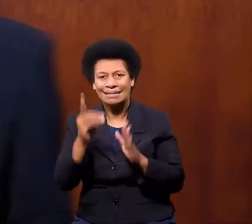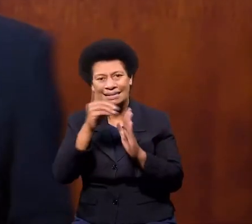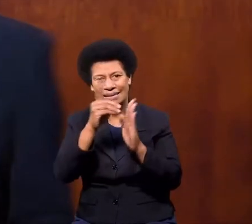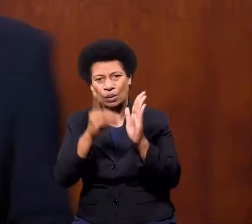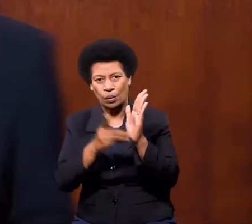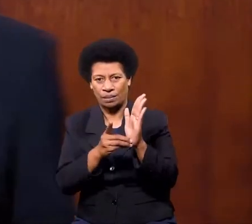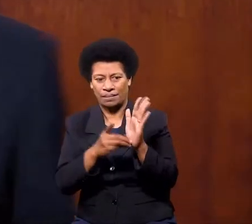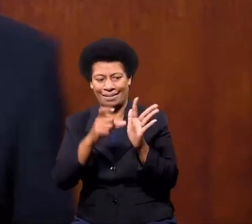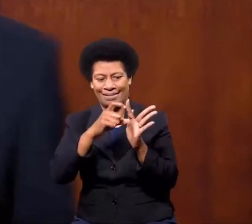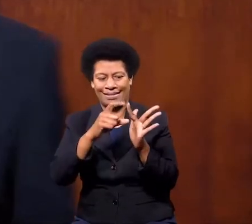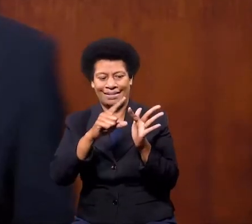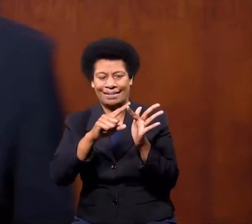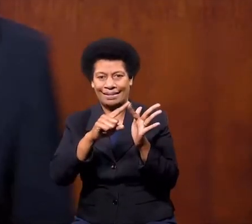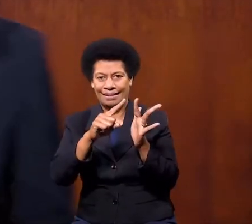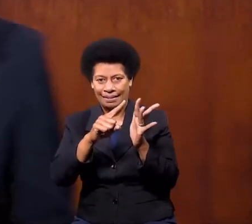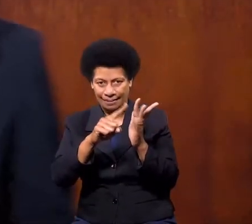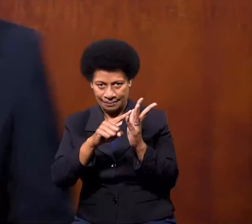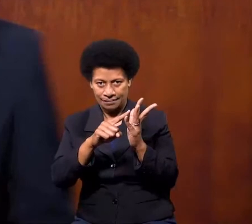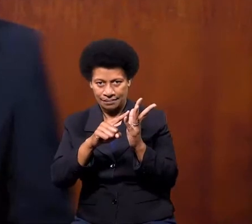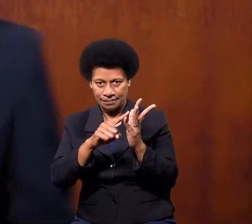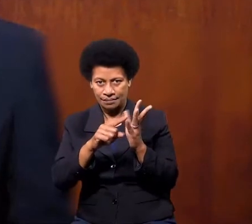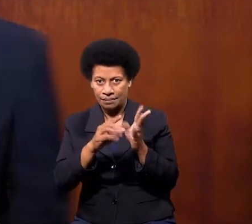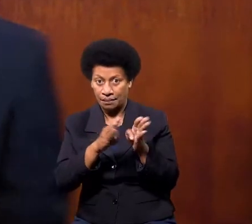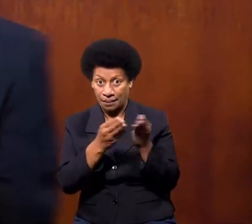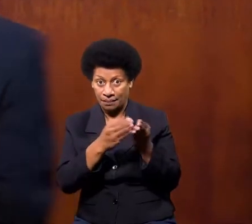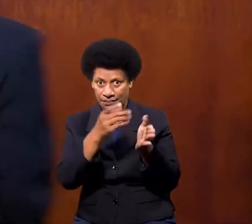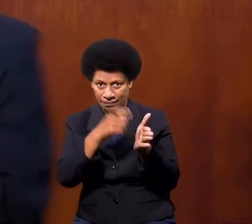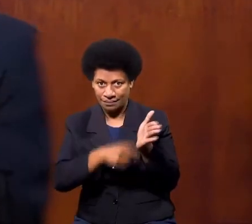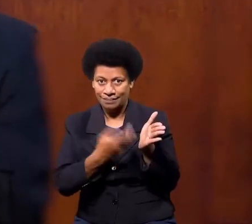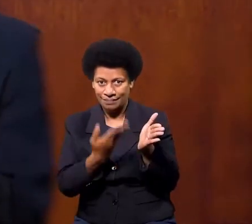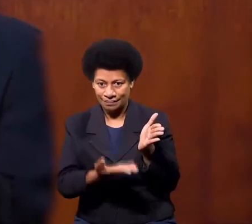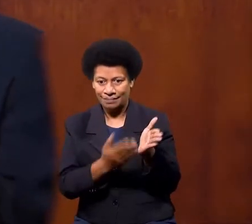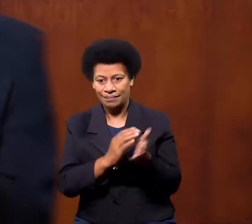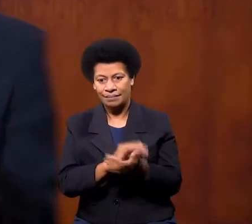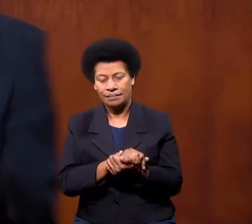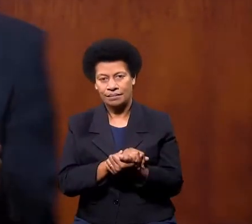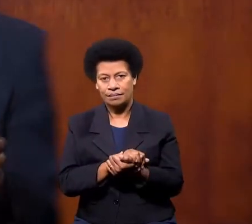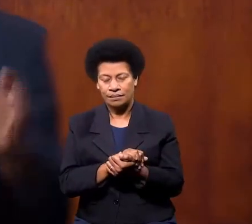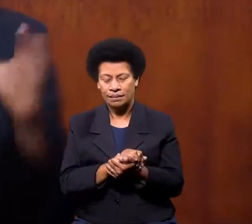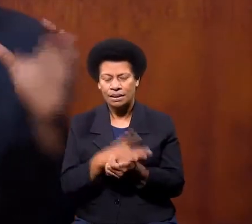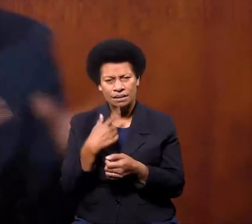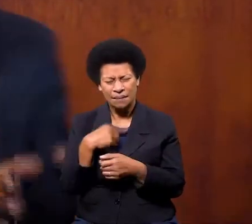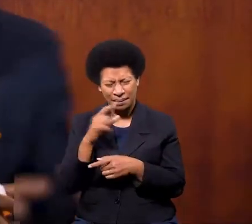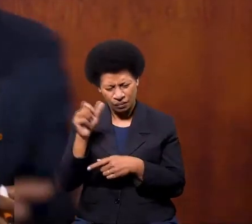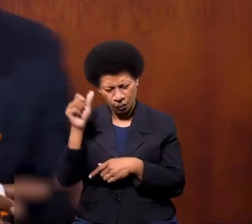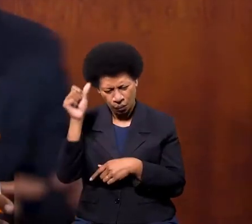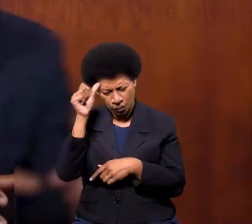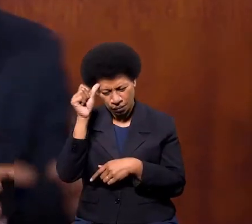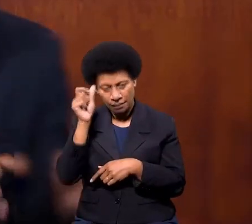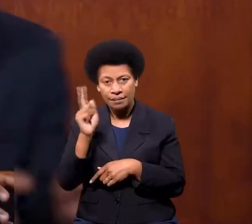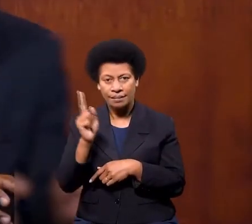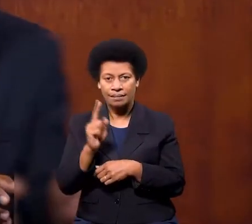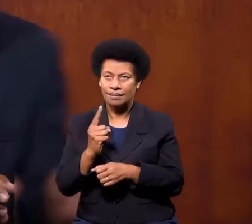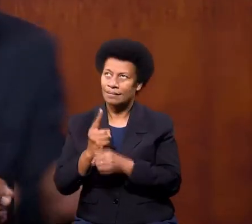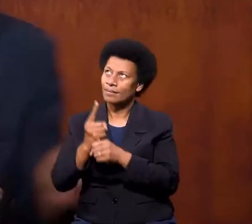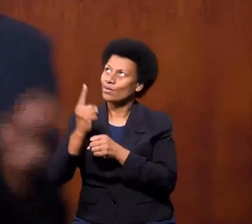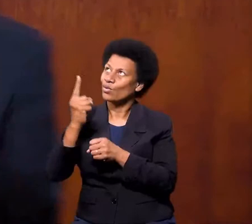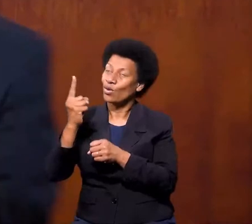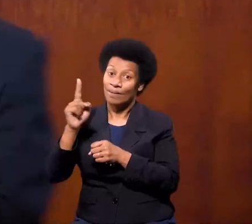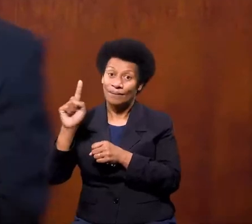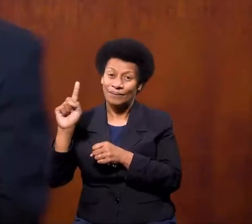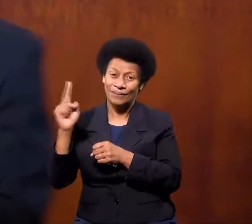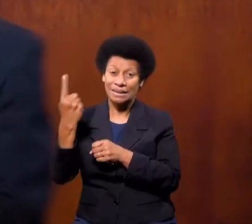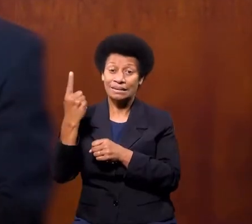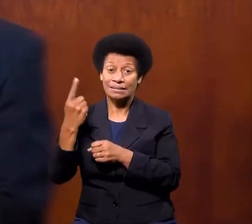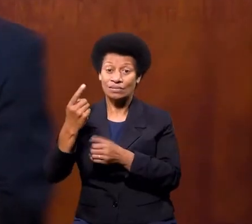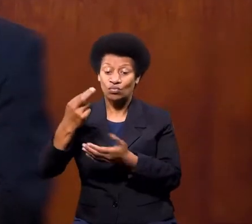Deuteronomy emphasizes the love of God. Mm. Okay, one thing that you notice is that God first